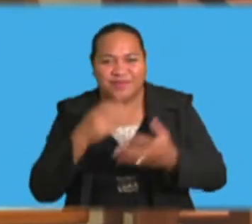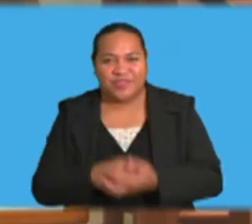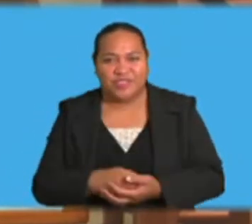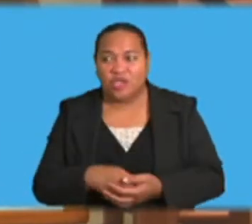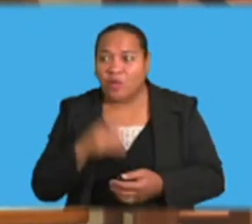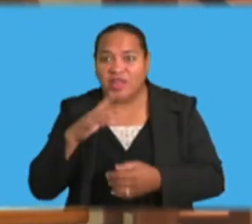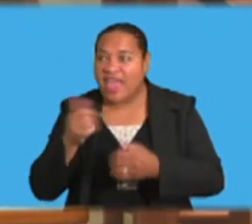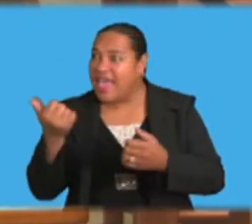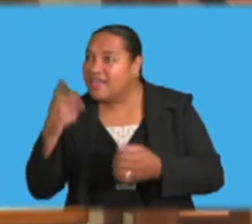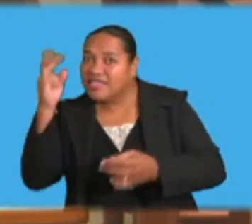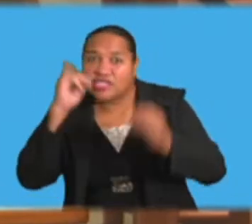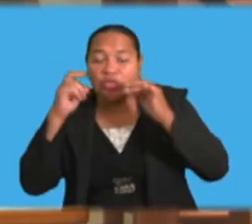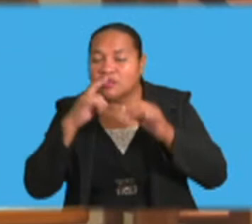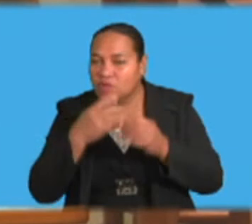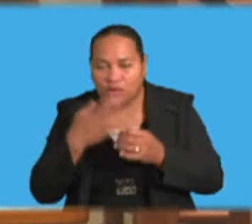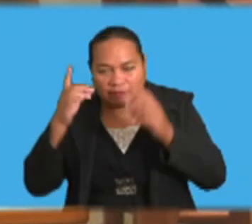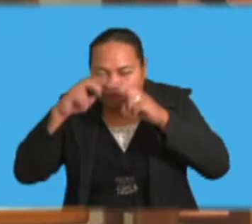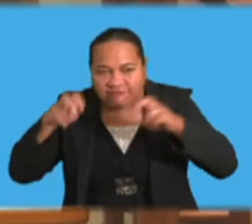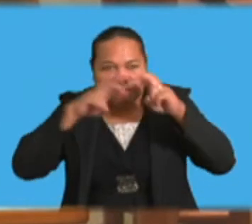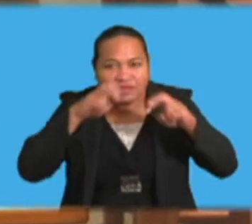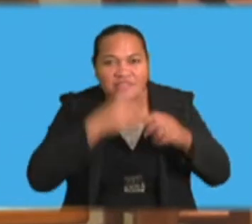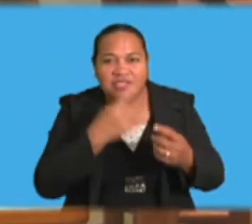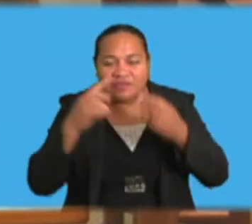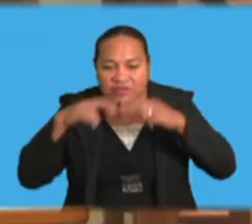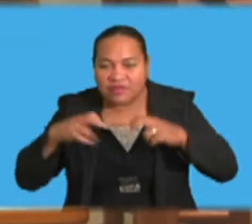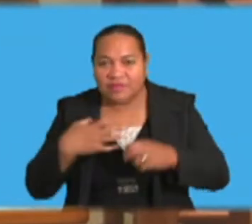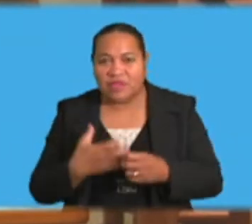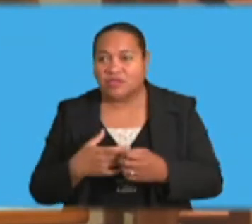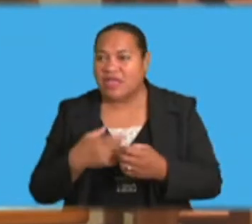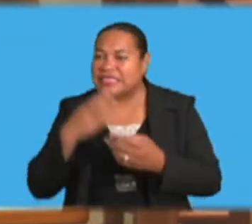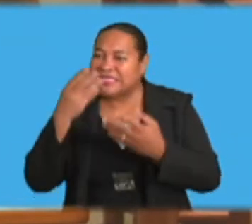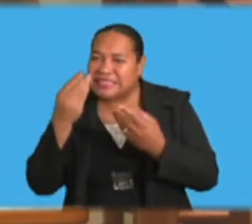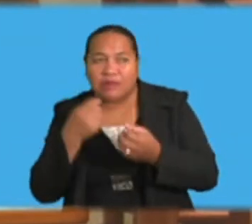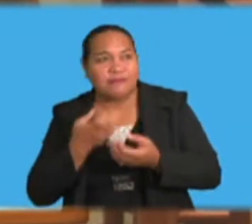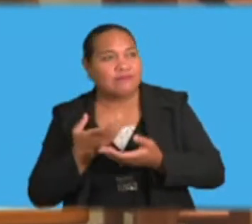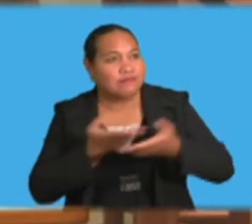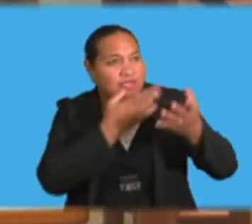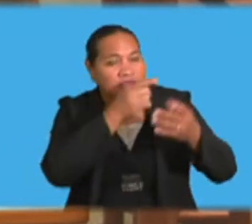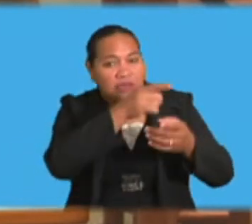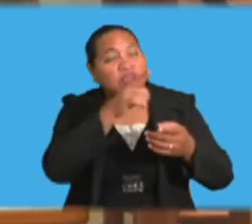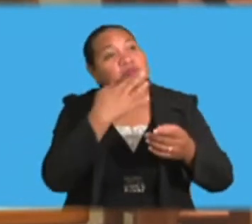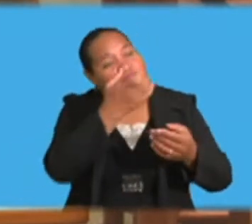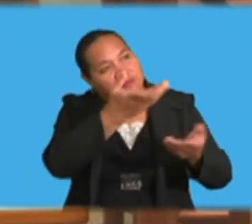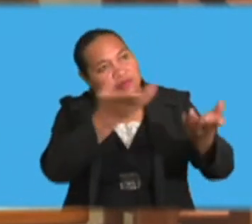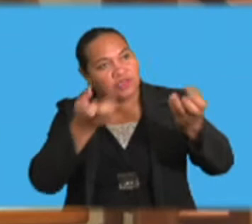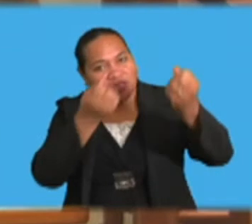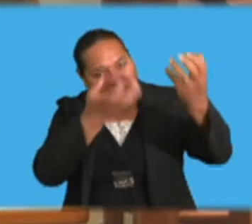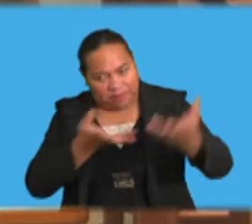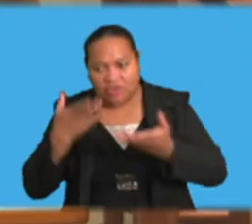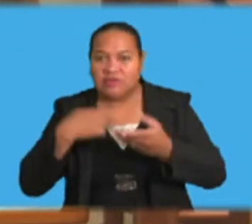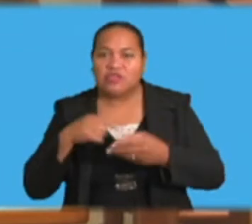overlooked. In the process, requests were made to a number of relevant parties to make a submission to the Standing Committee on Foreign